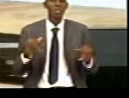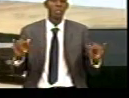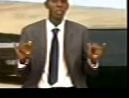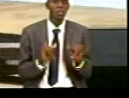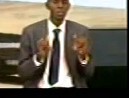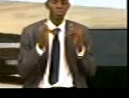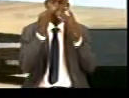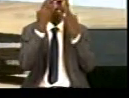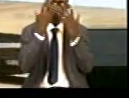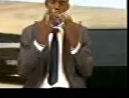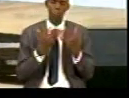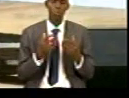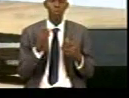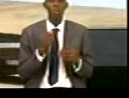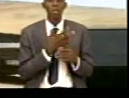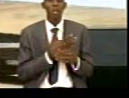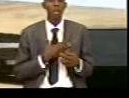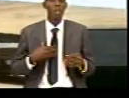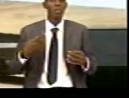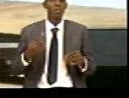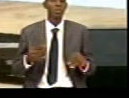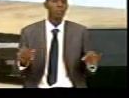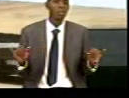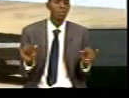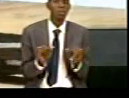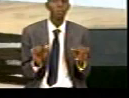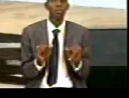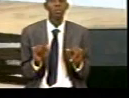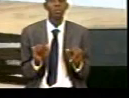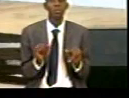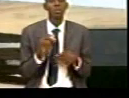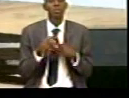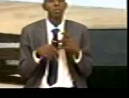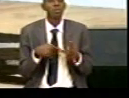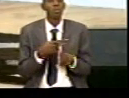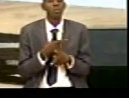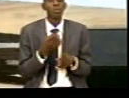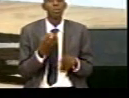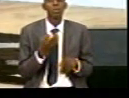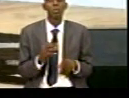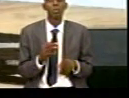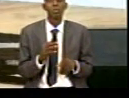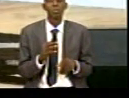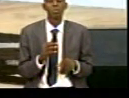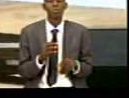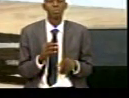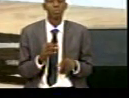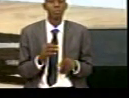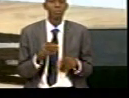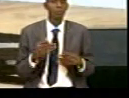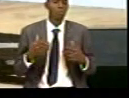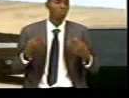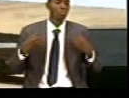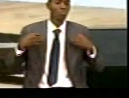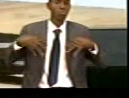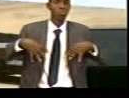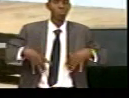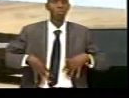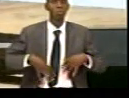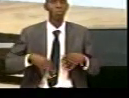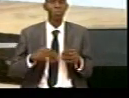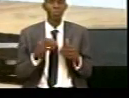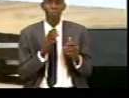sorrow, and the same kind of degradation, degenerate